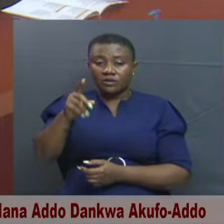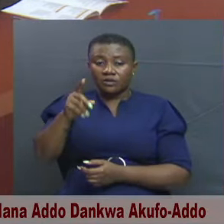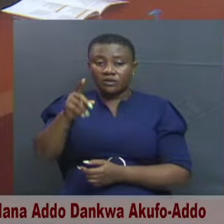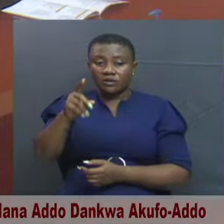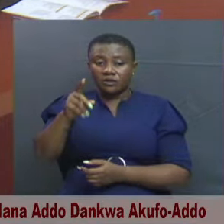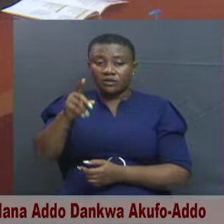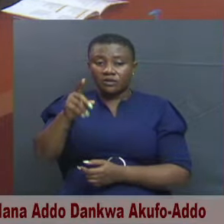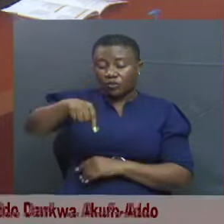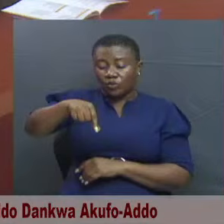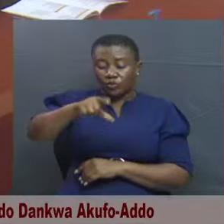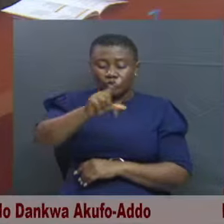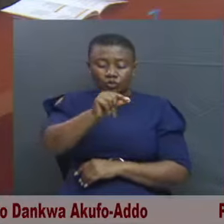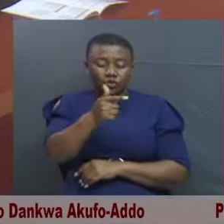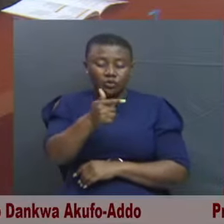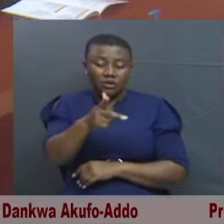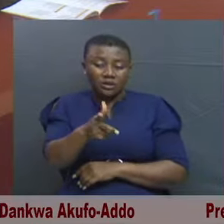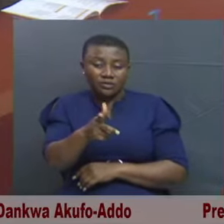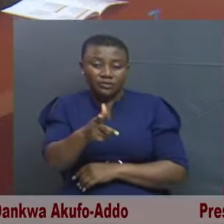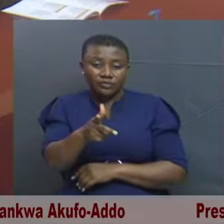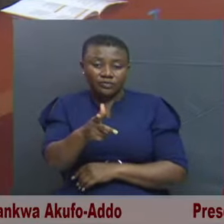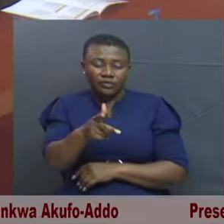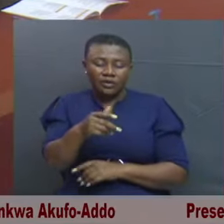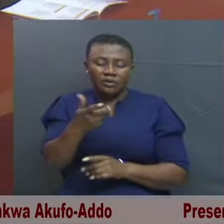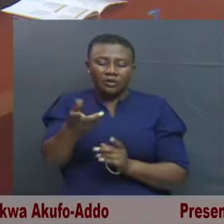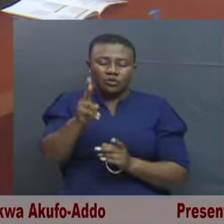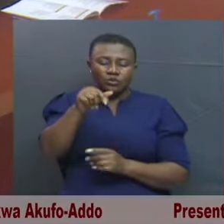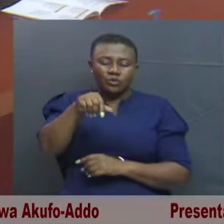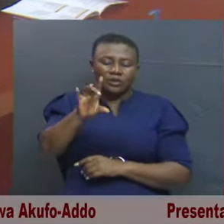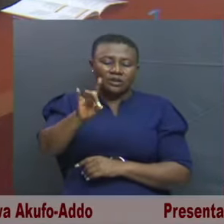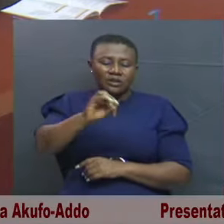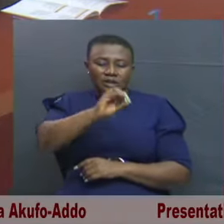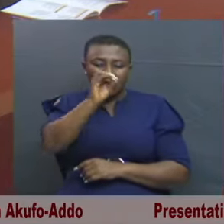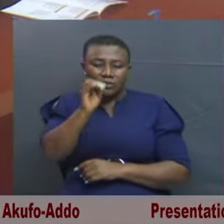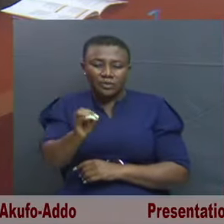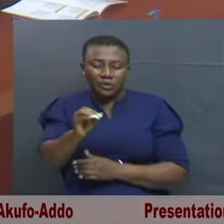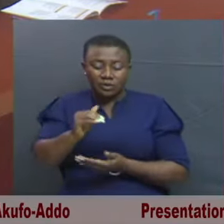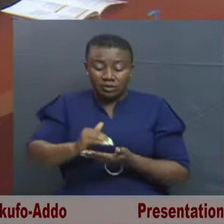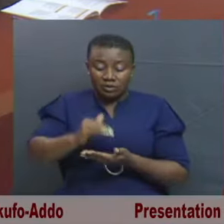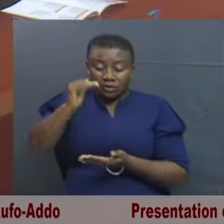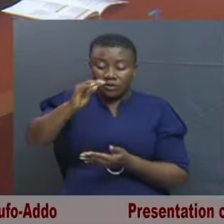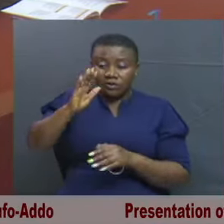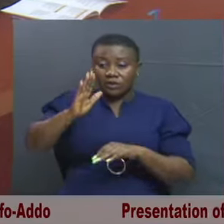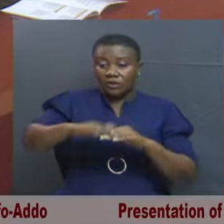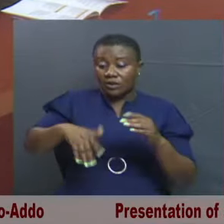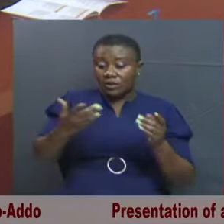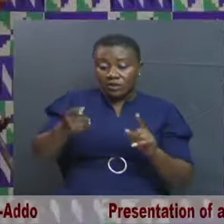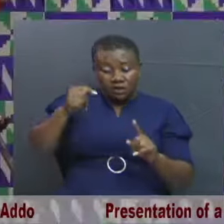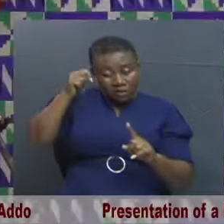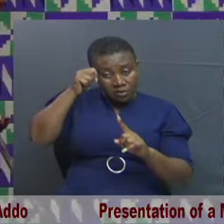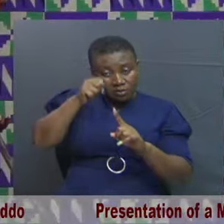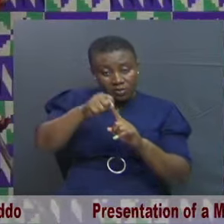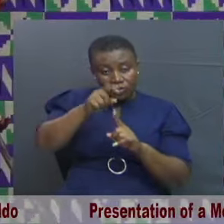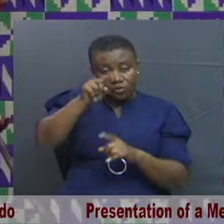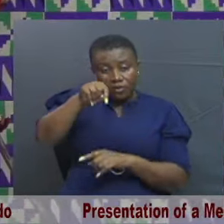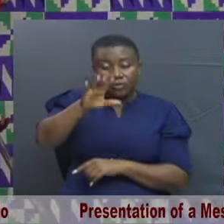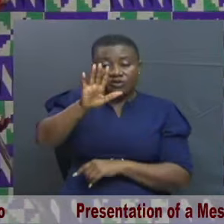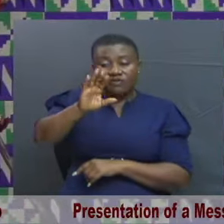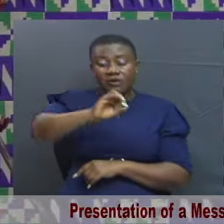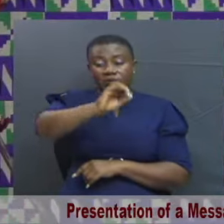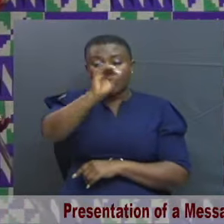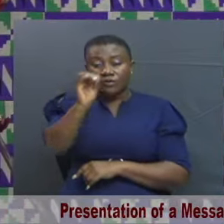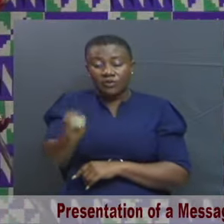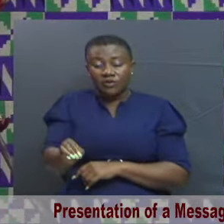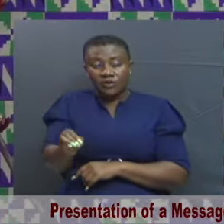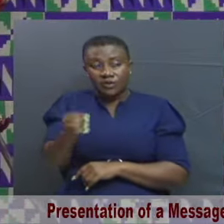2023 averaged 2.8% higher than the targeted growth rate of 1.5%